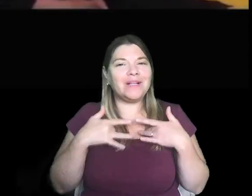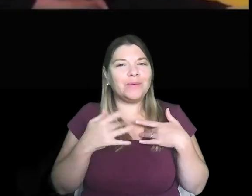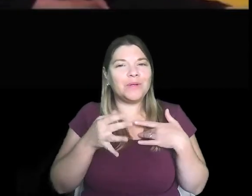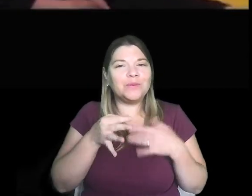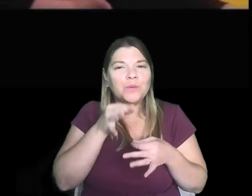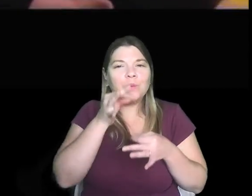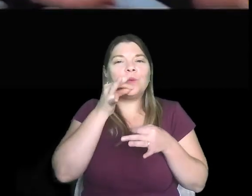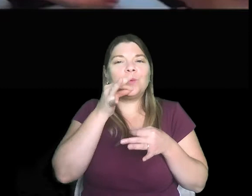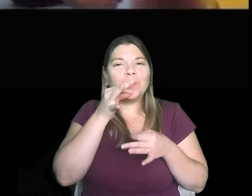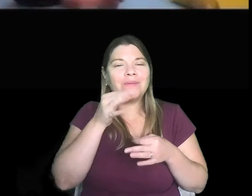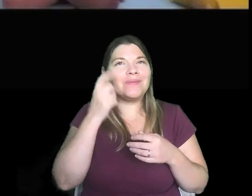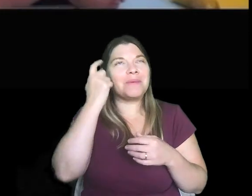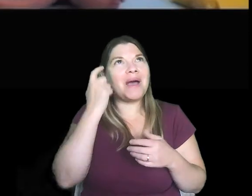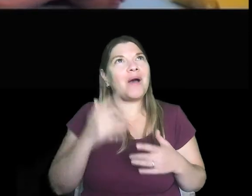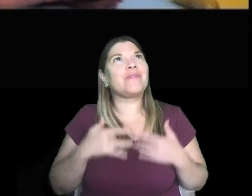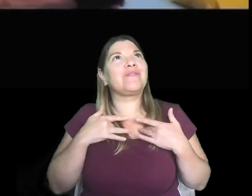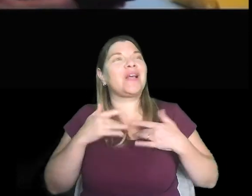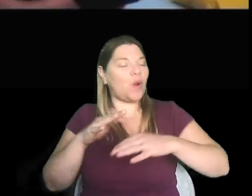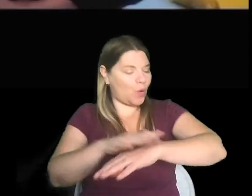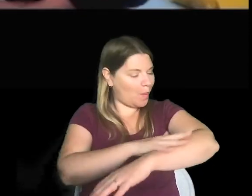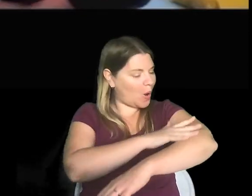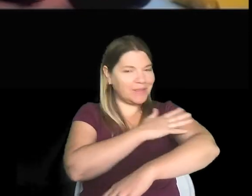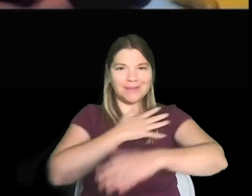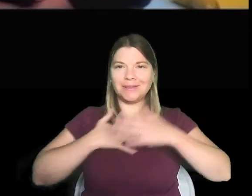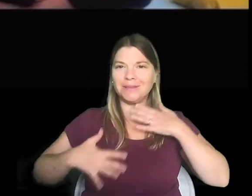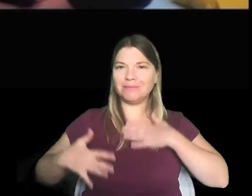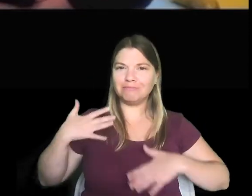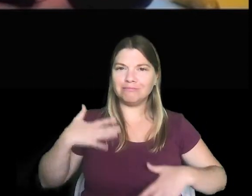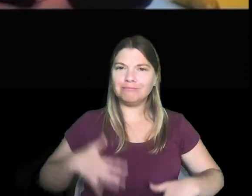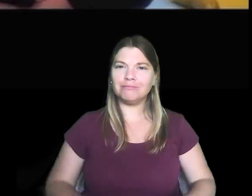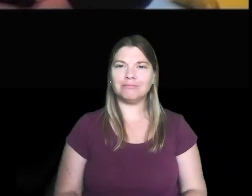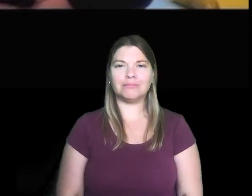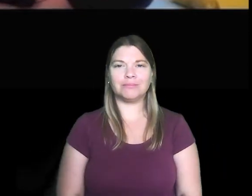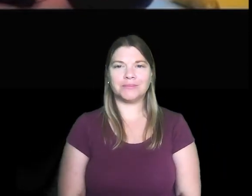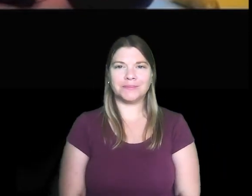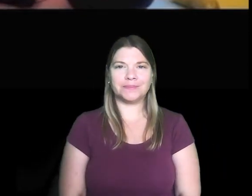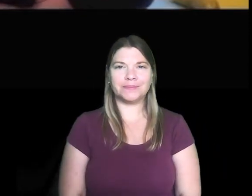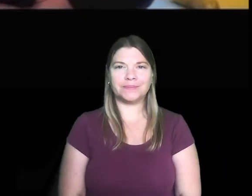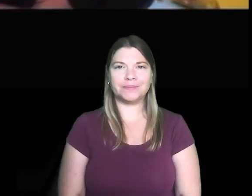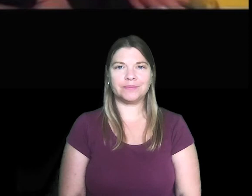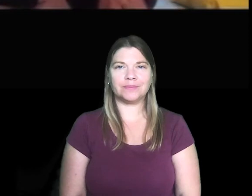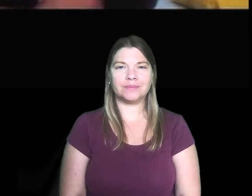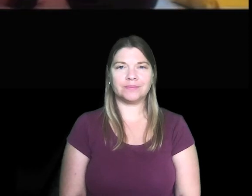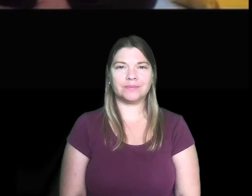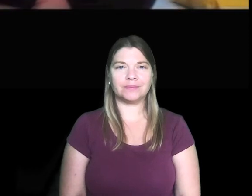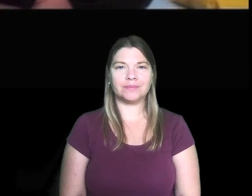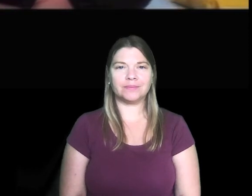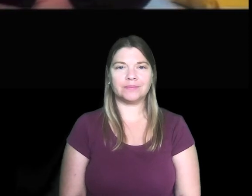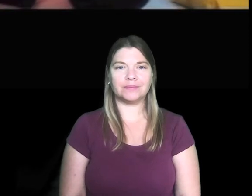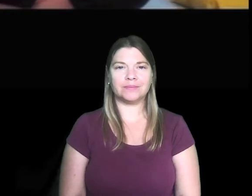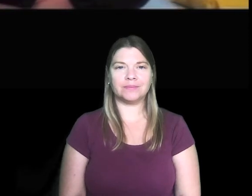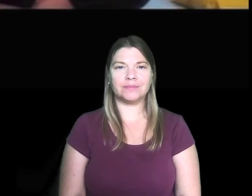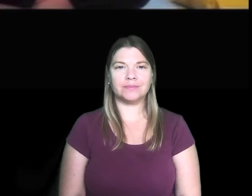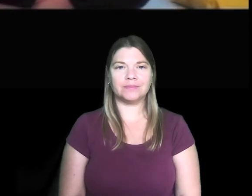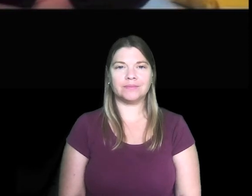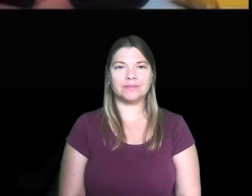sensation of lemonade to her shoulders. She repeats the raindrops and sweeping action around her face and down her arms. What